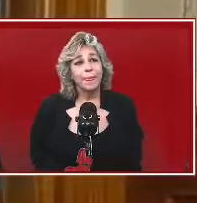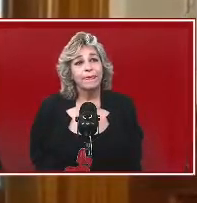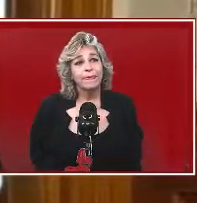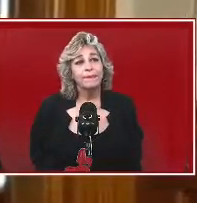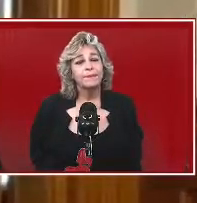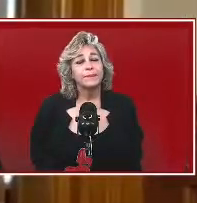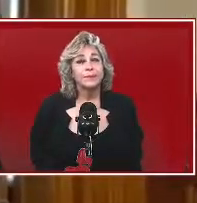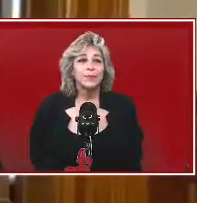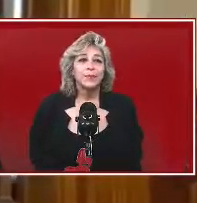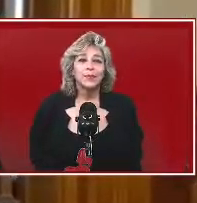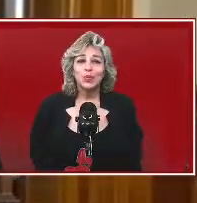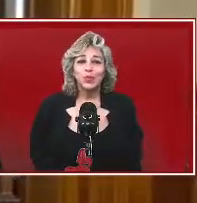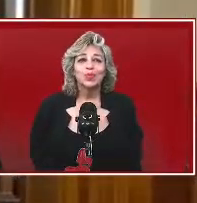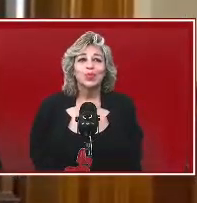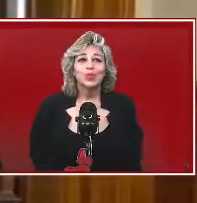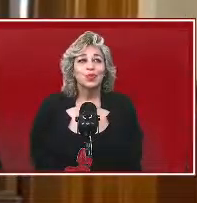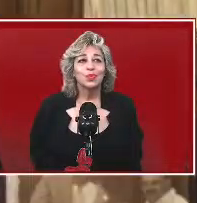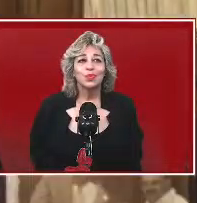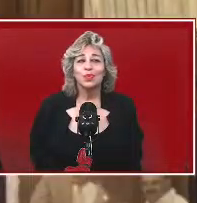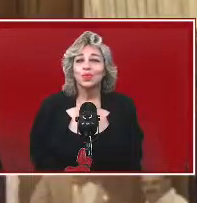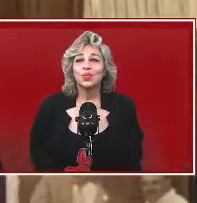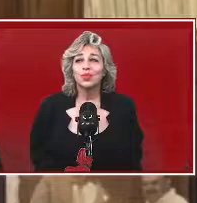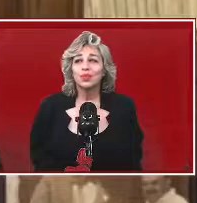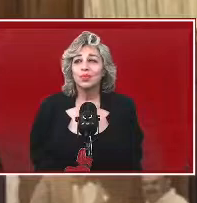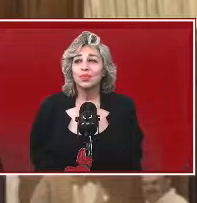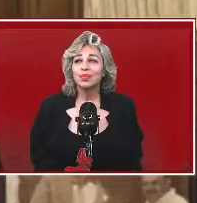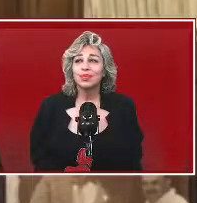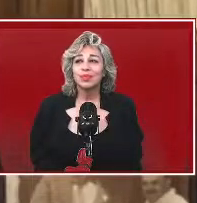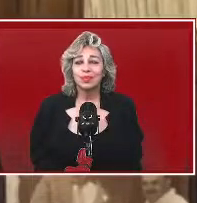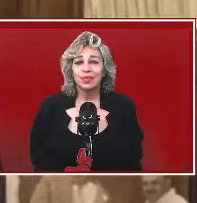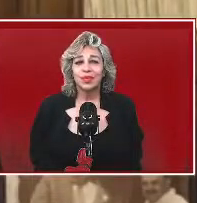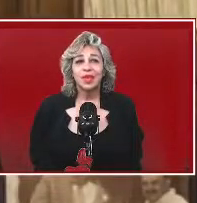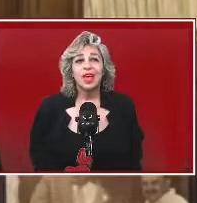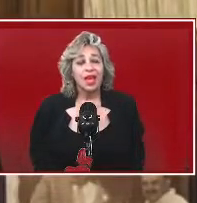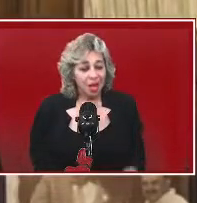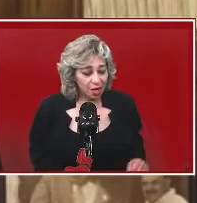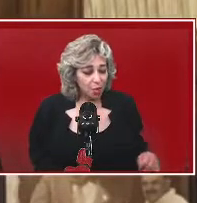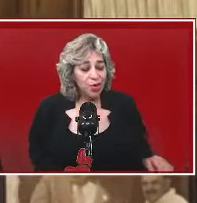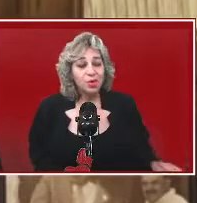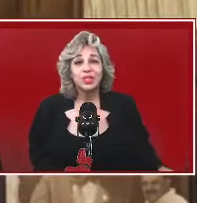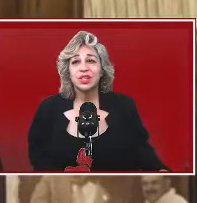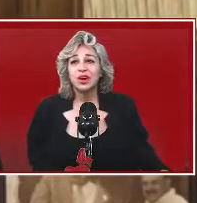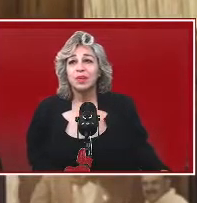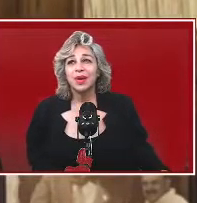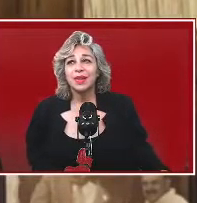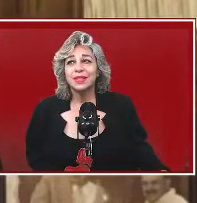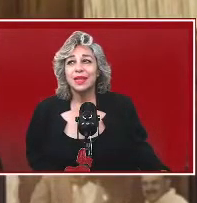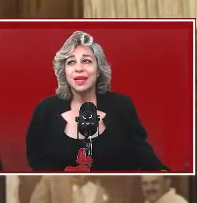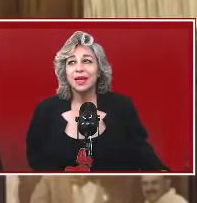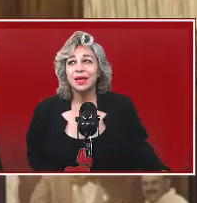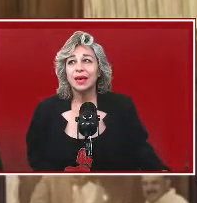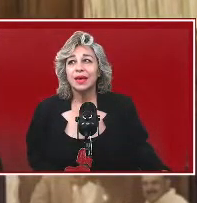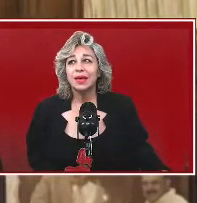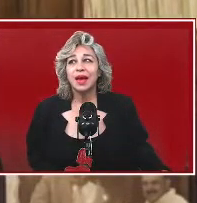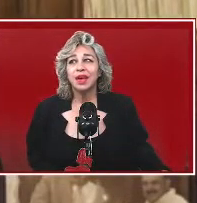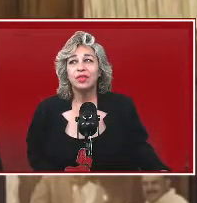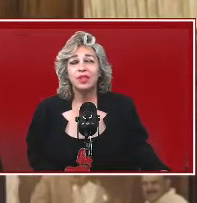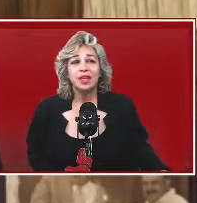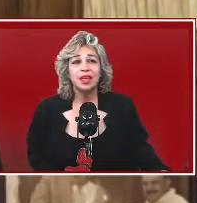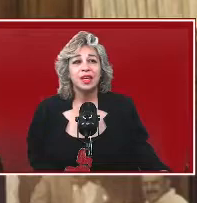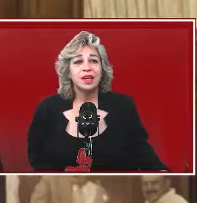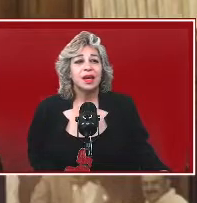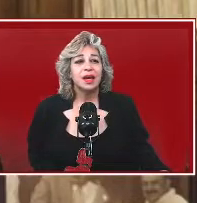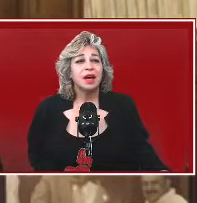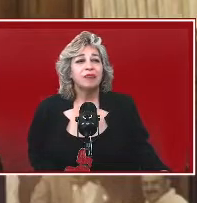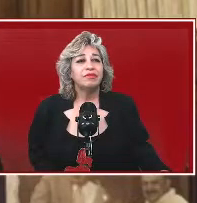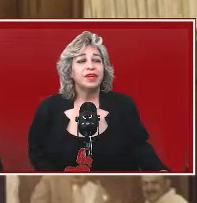dispersando recursos con los bancos. And we will start by setting out